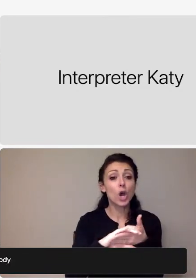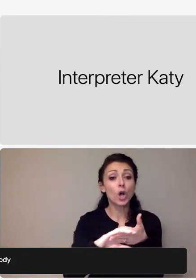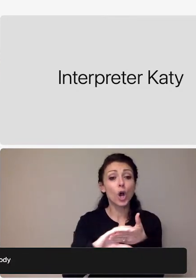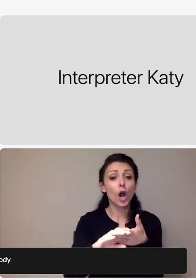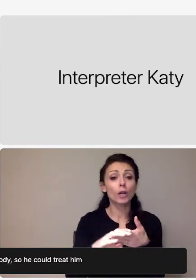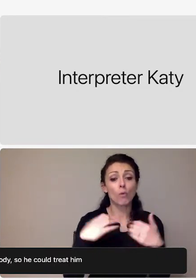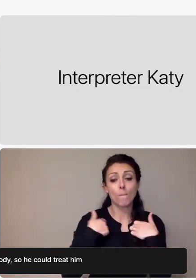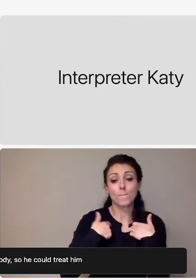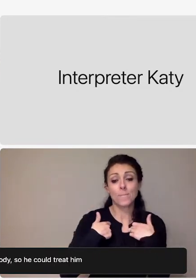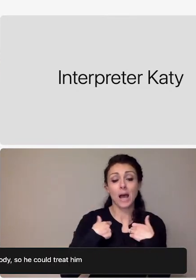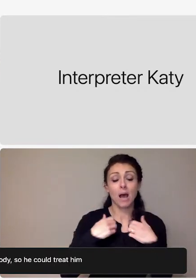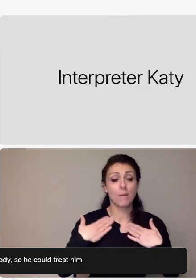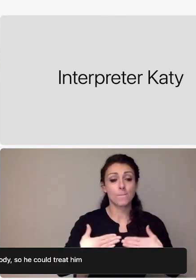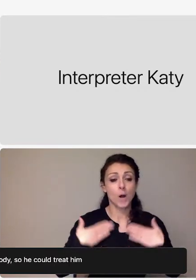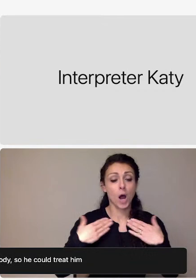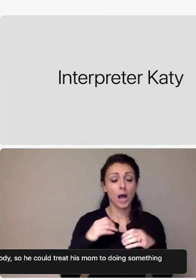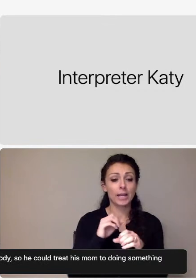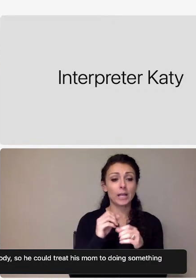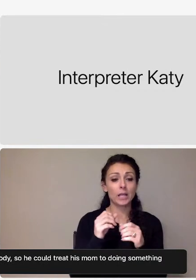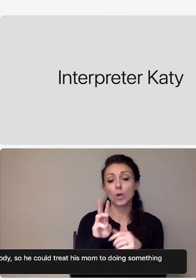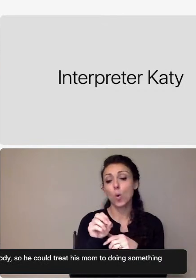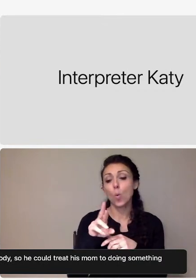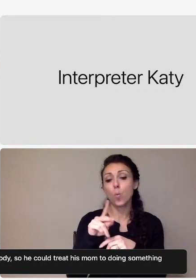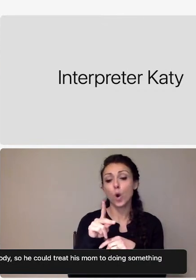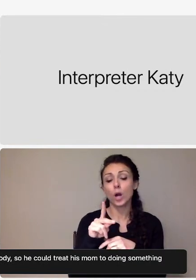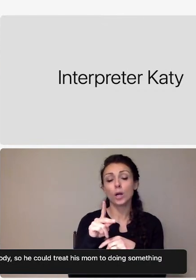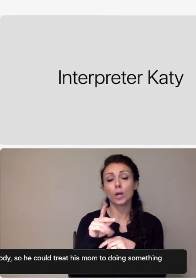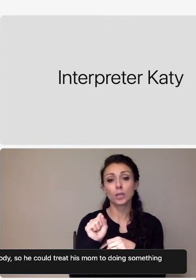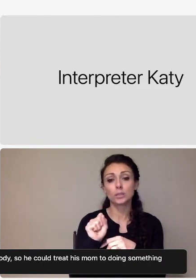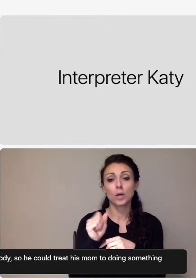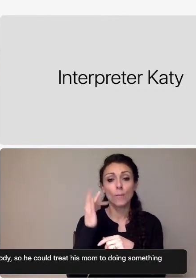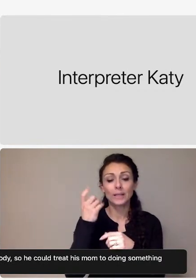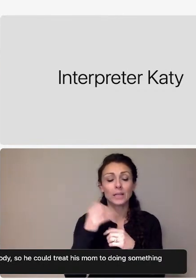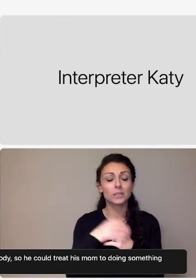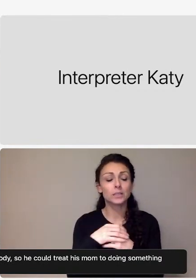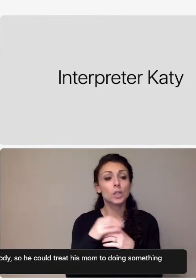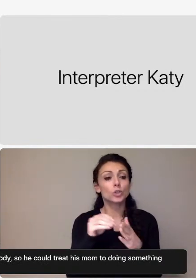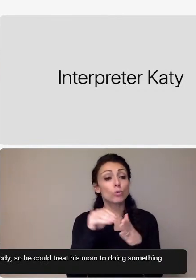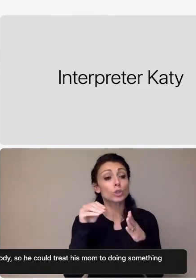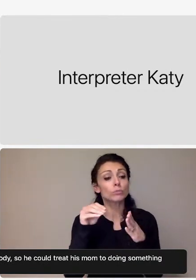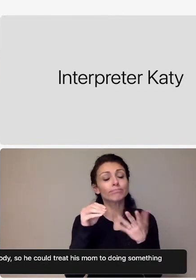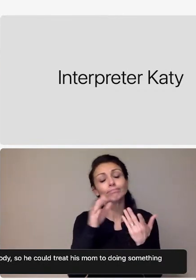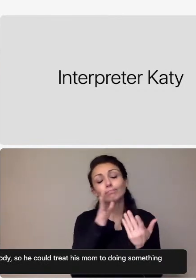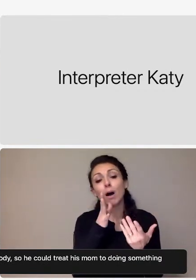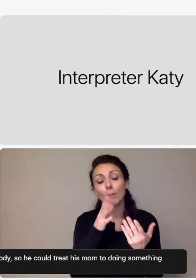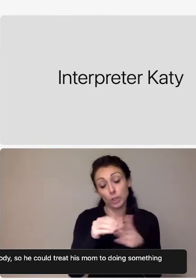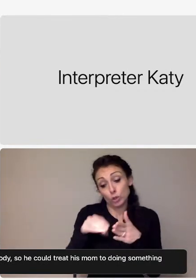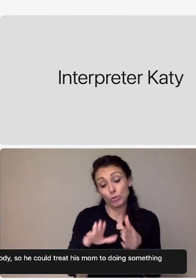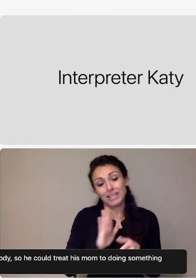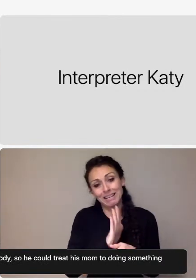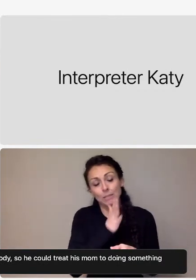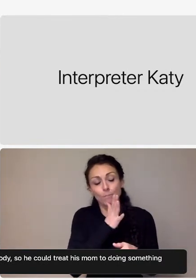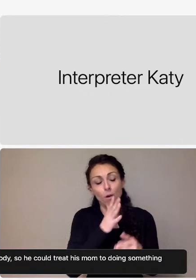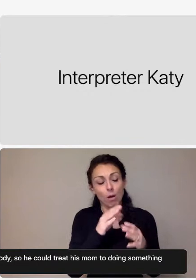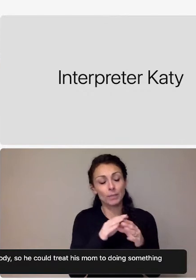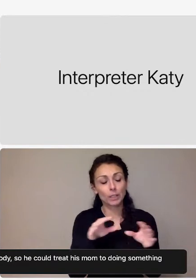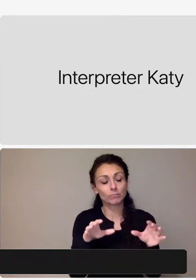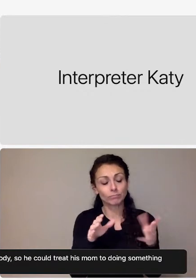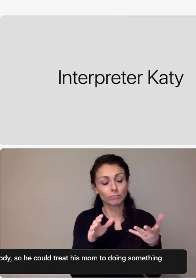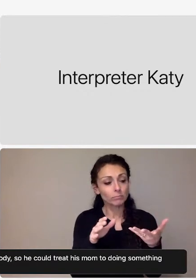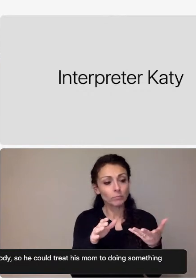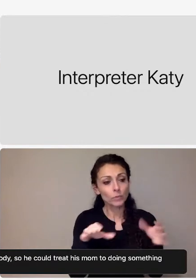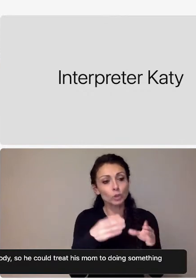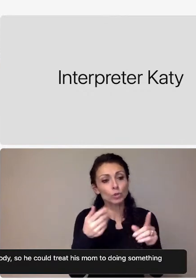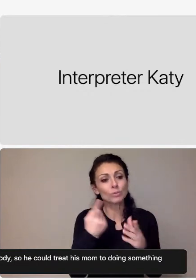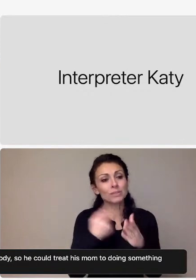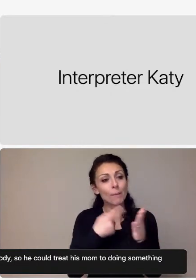mom to doing something nice for herself instead of always doing something for the kids um once